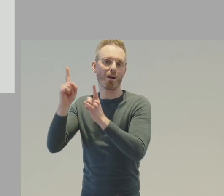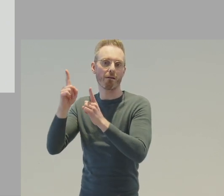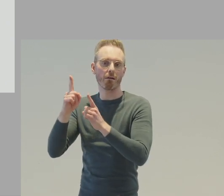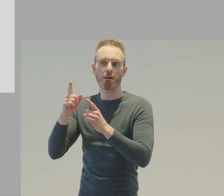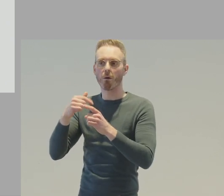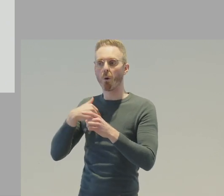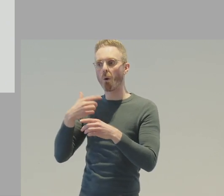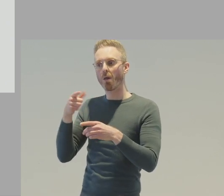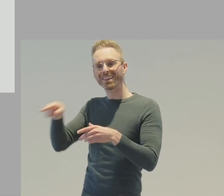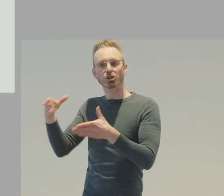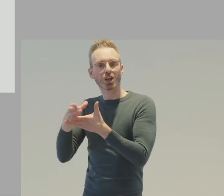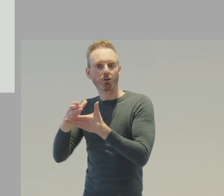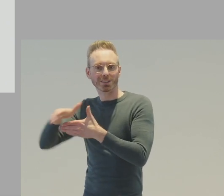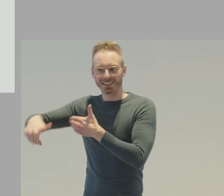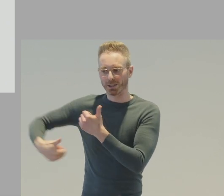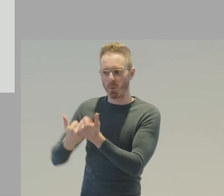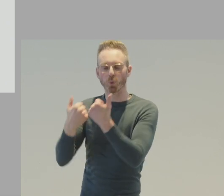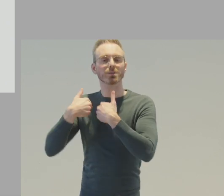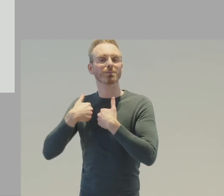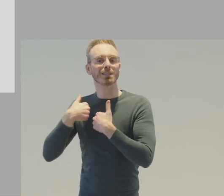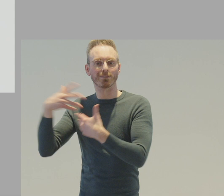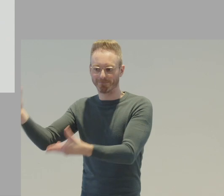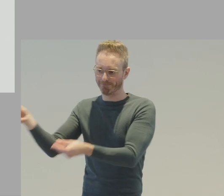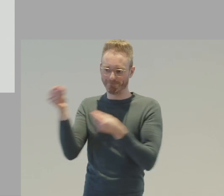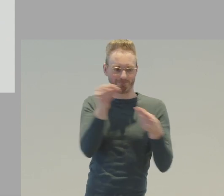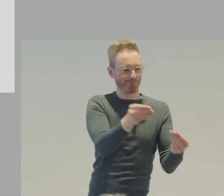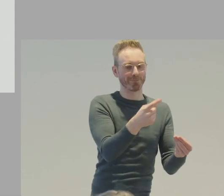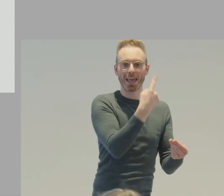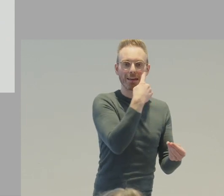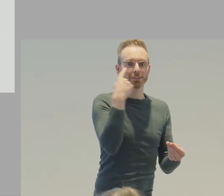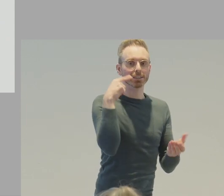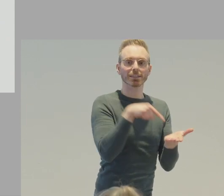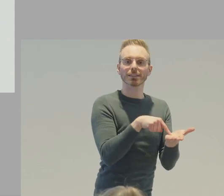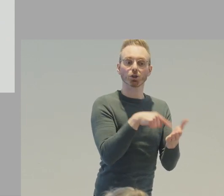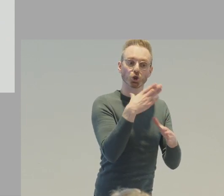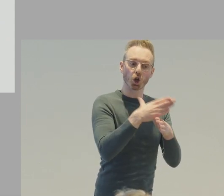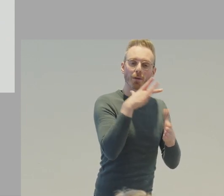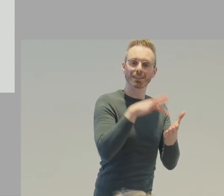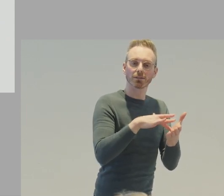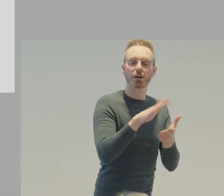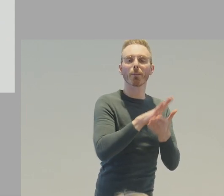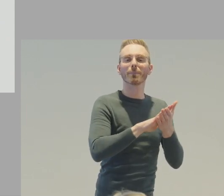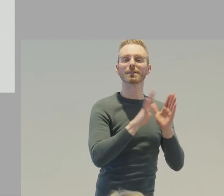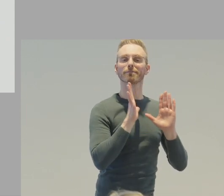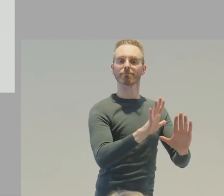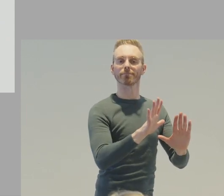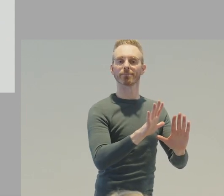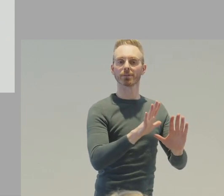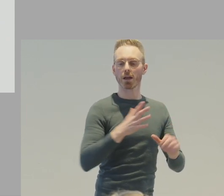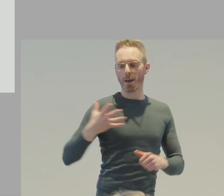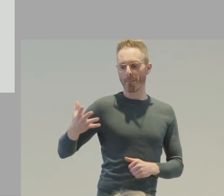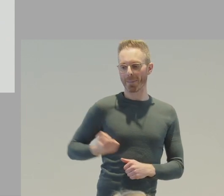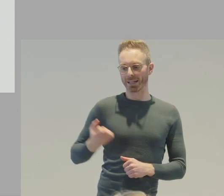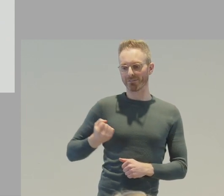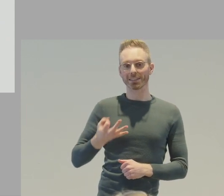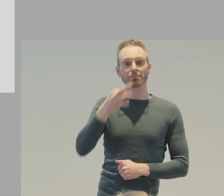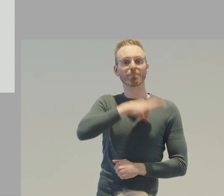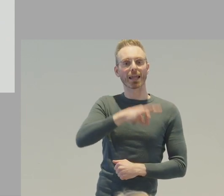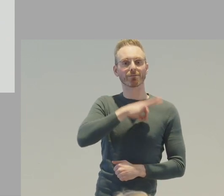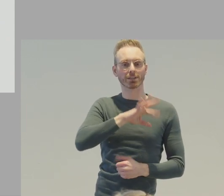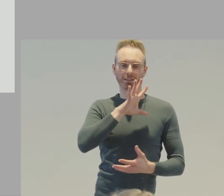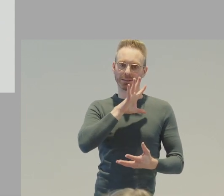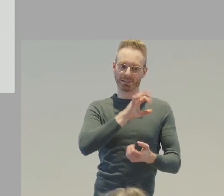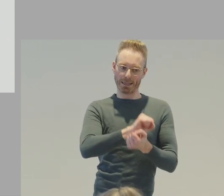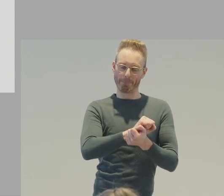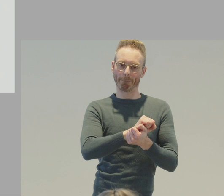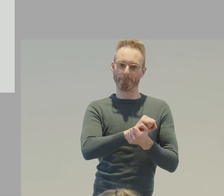to the higher level of benefits and you can argue that. And we have found, again, not foolproof, we have found that going